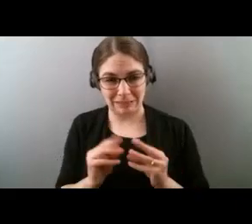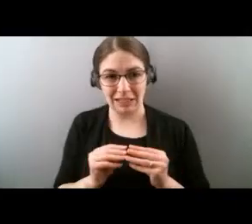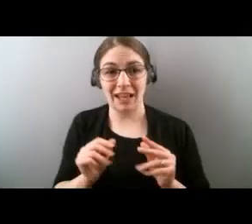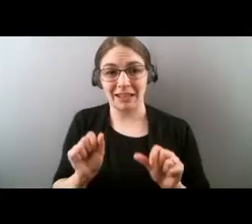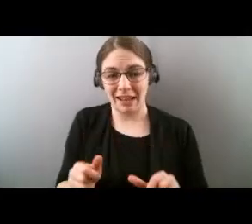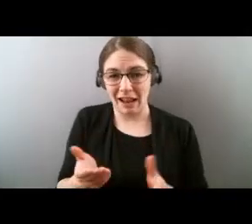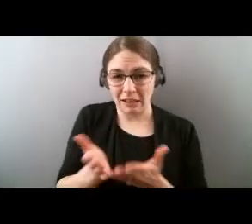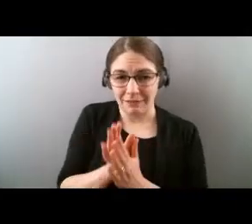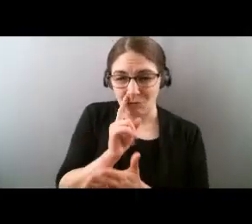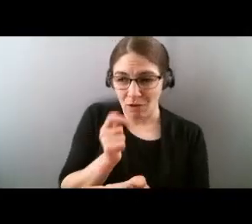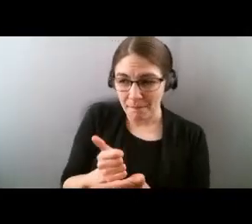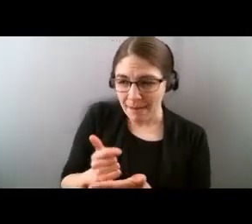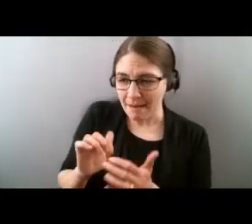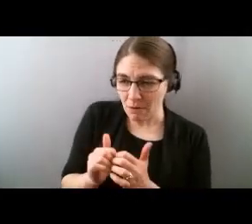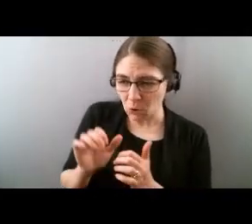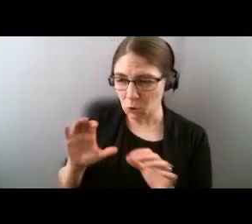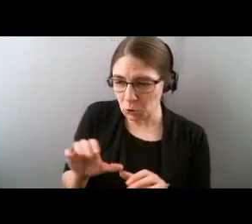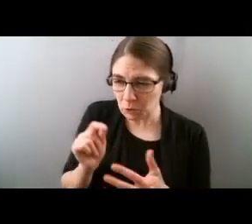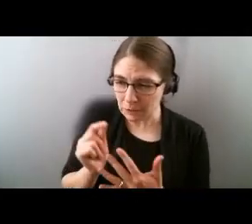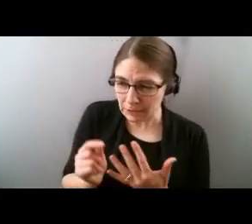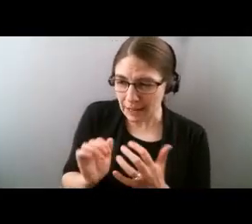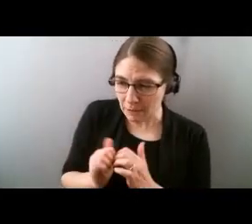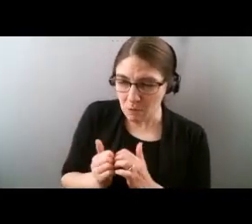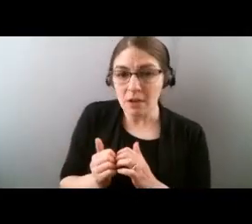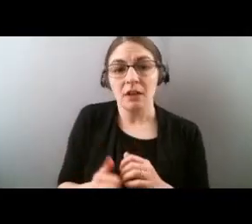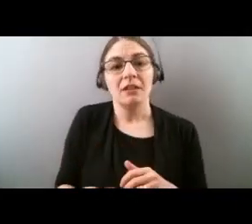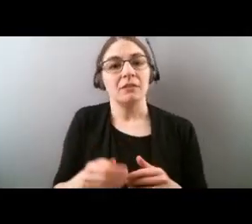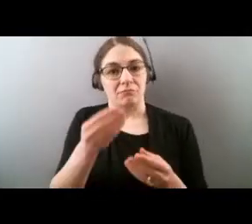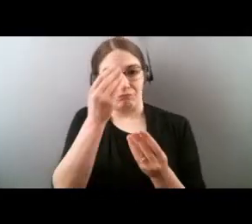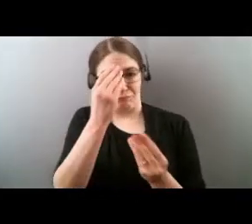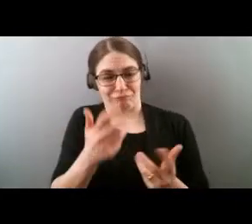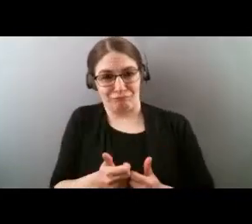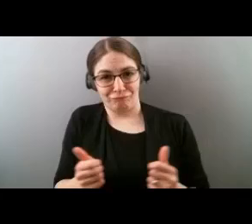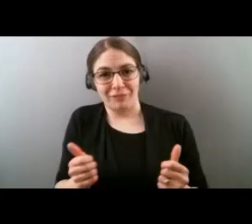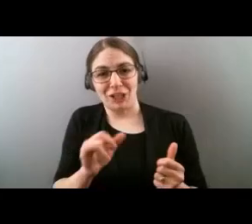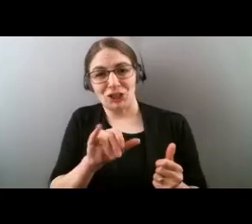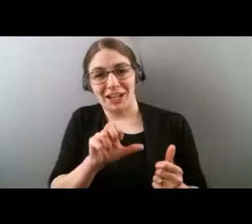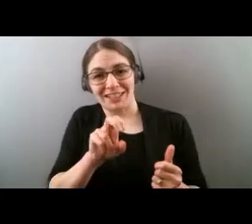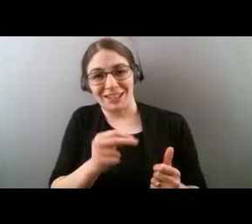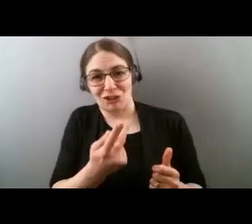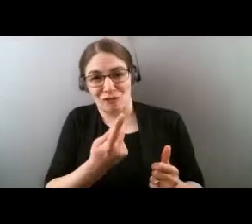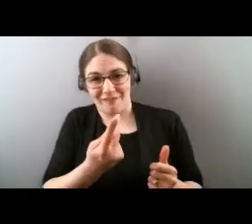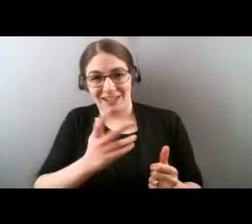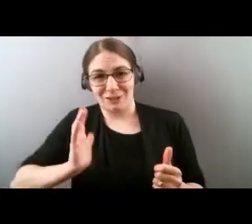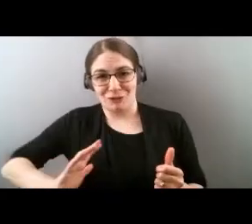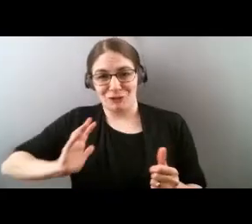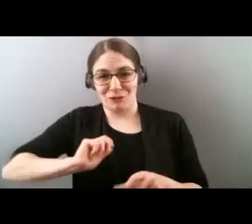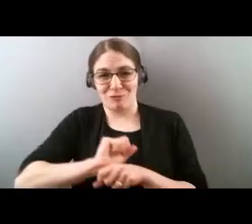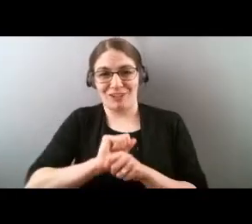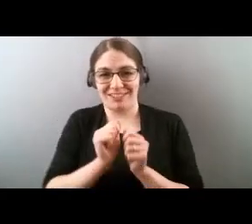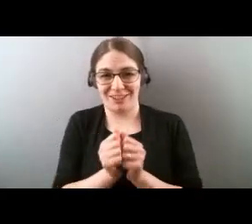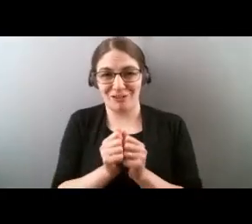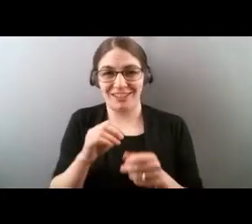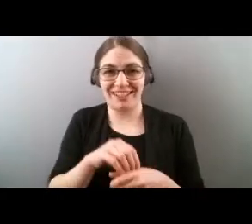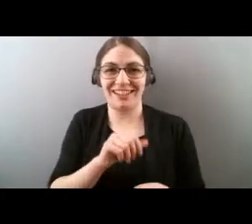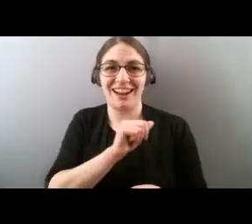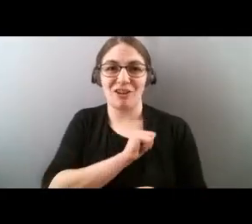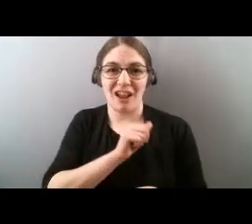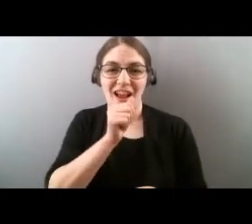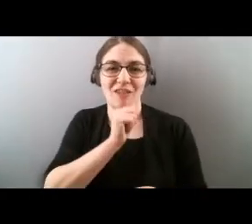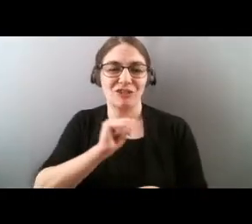you do this, how do you do that. Full disclosure, Jason and I used to work together in Arizona, and he and I